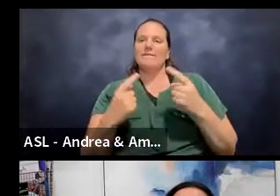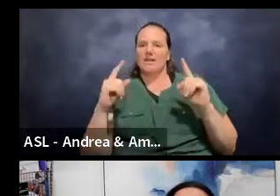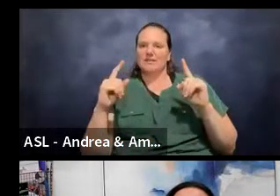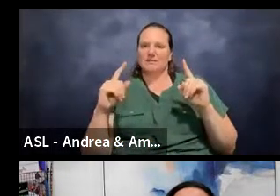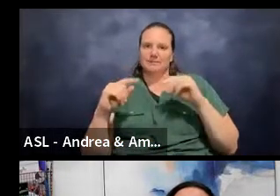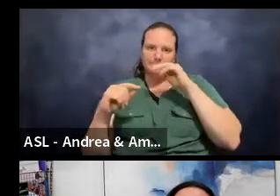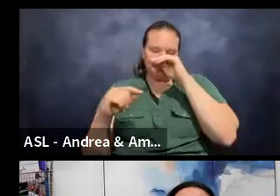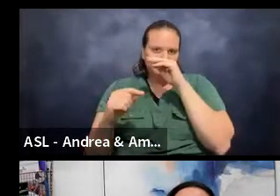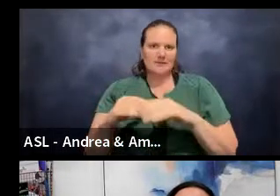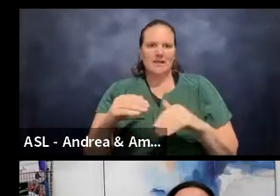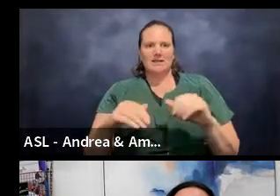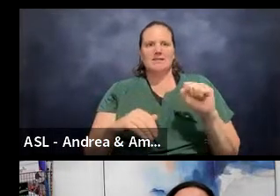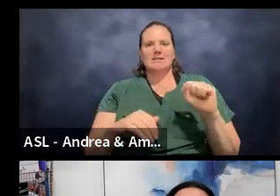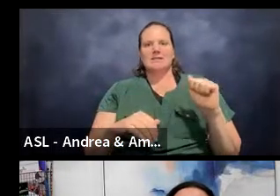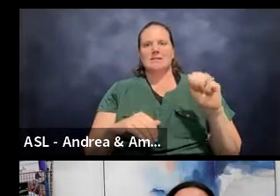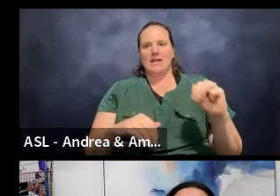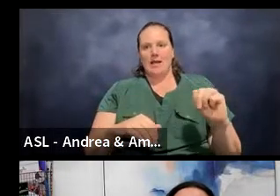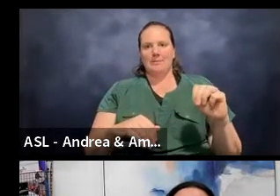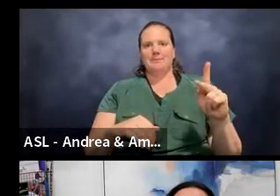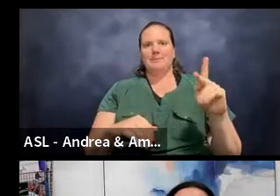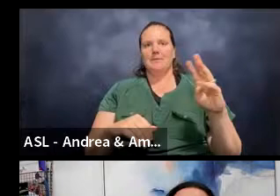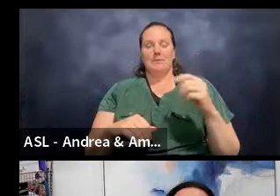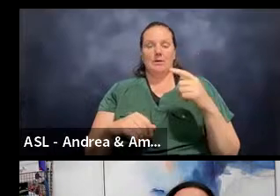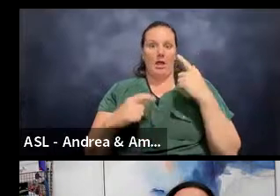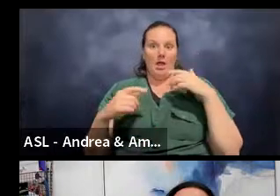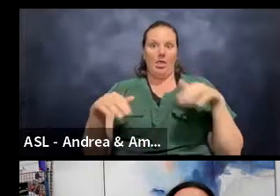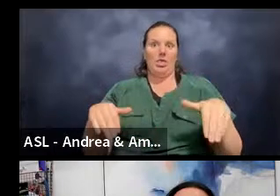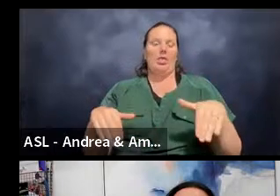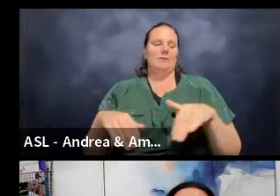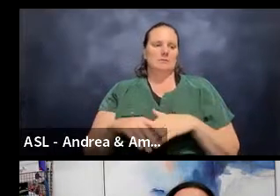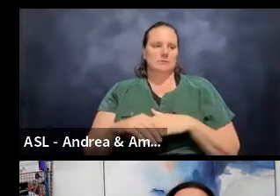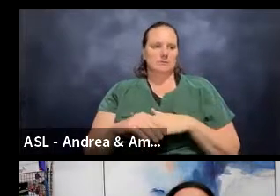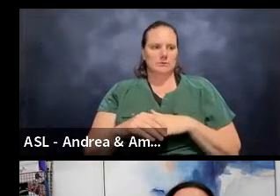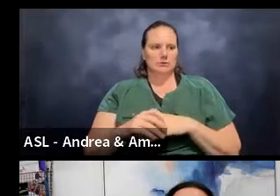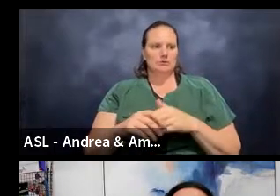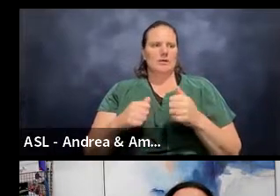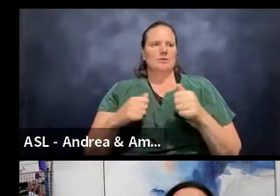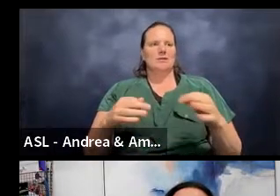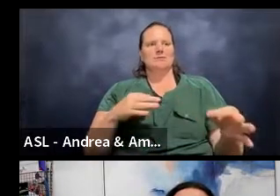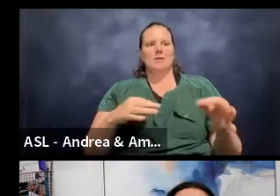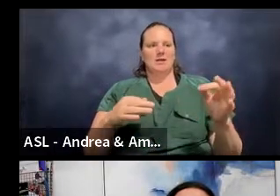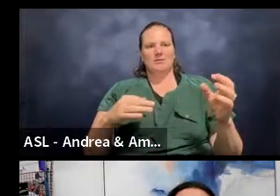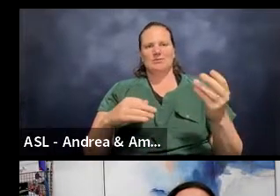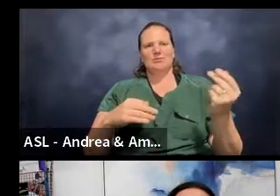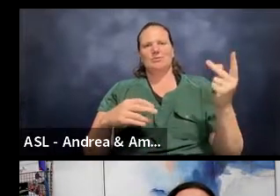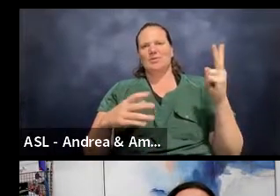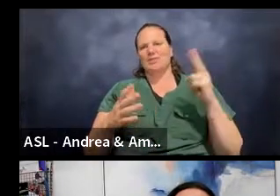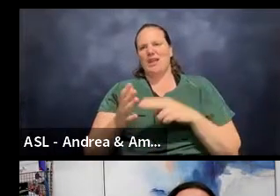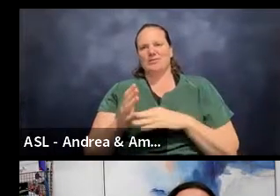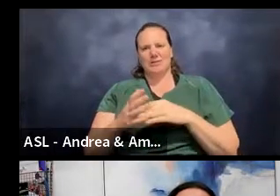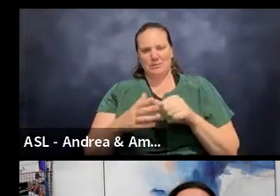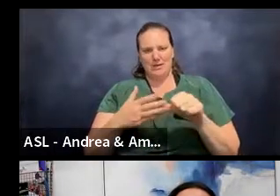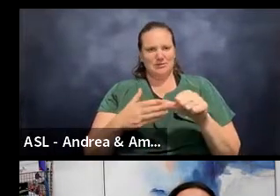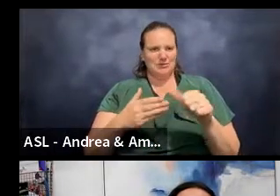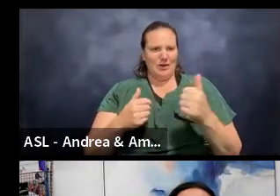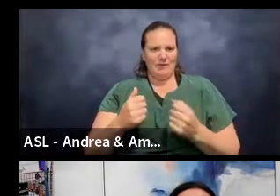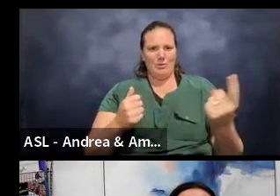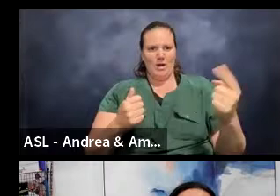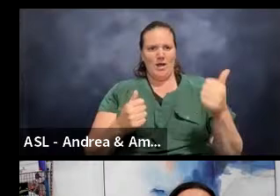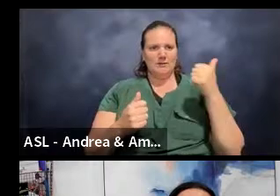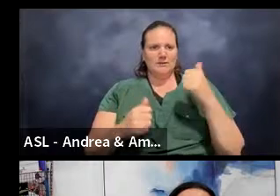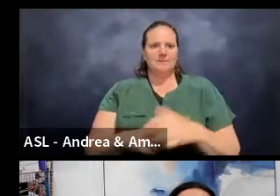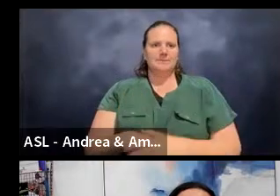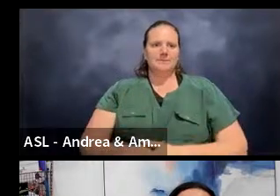than Sam Kim with his eyes glazed over trying to explain a couple thousand pages of information to everybody else.